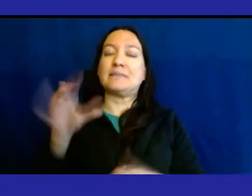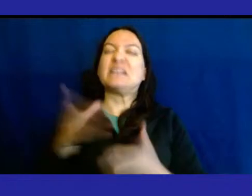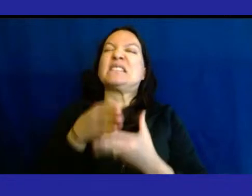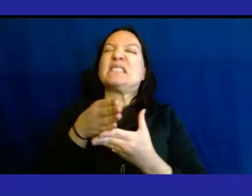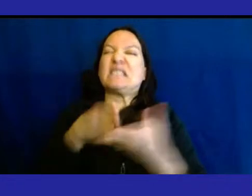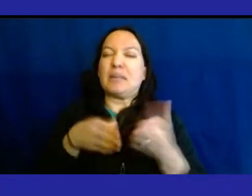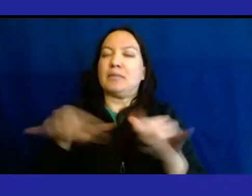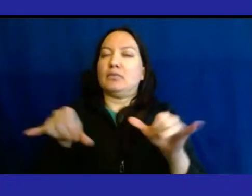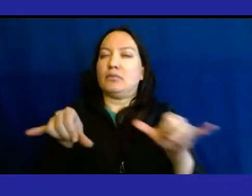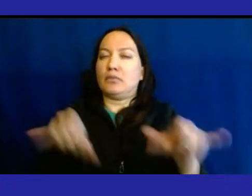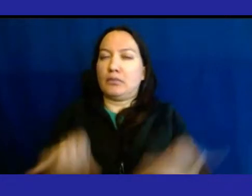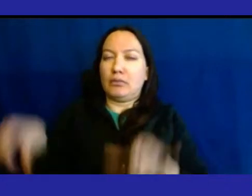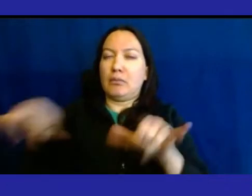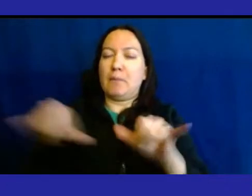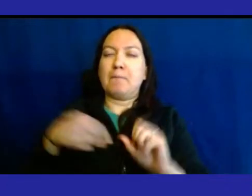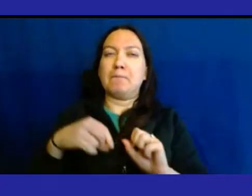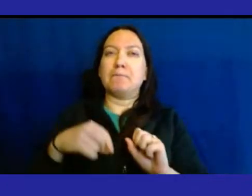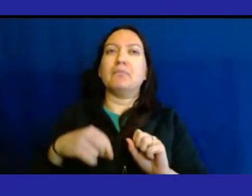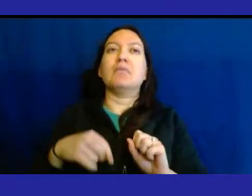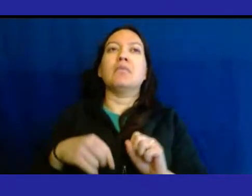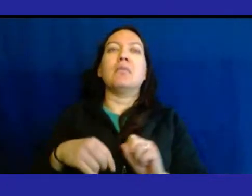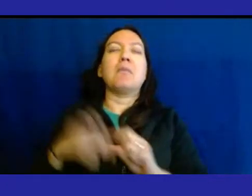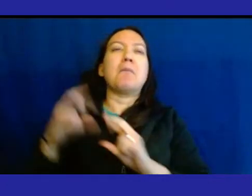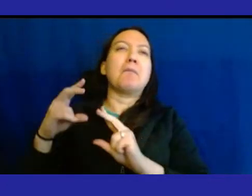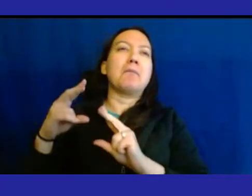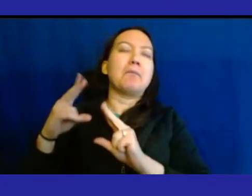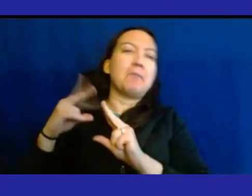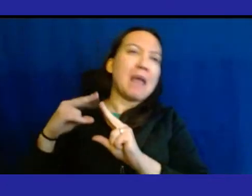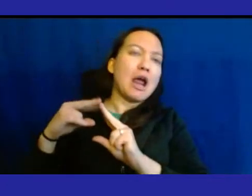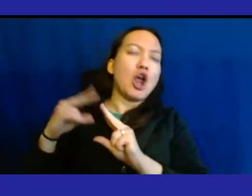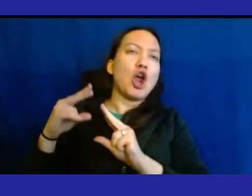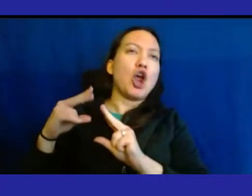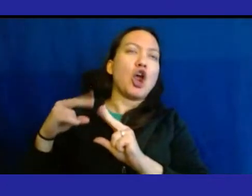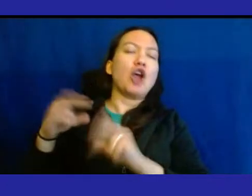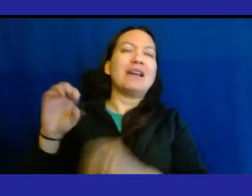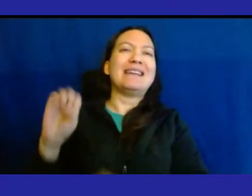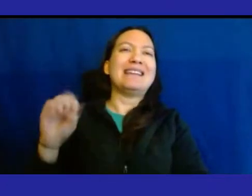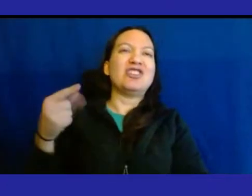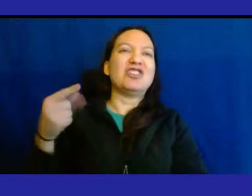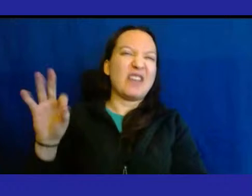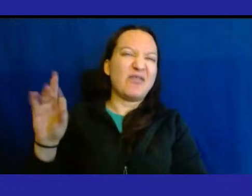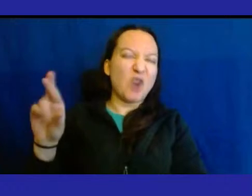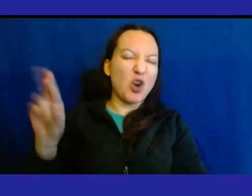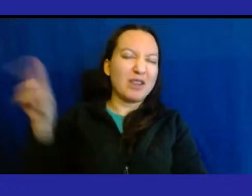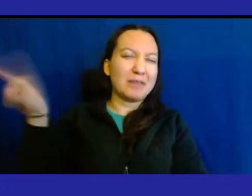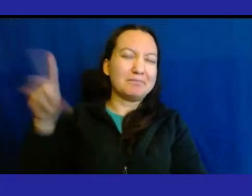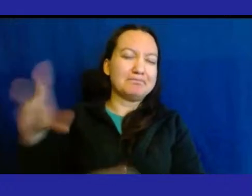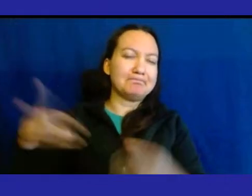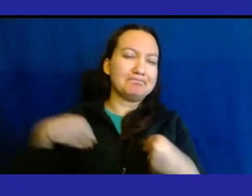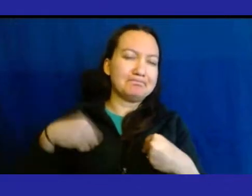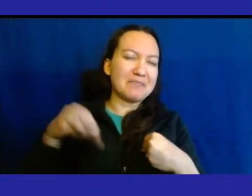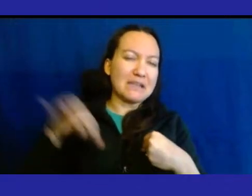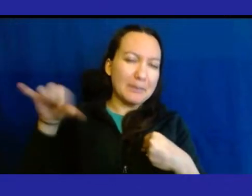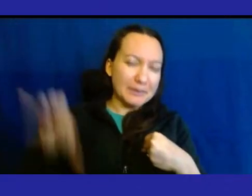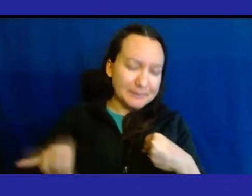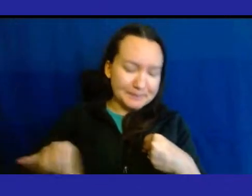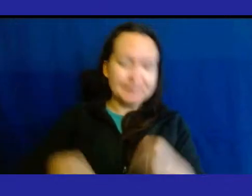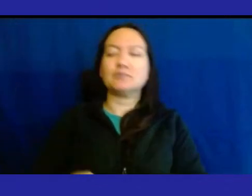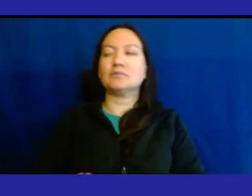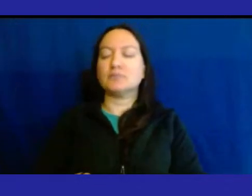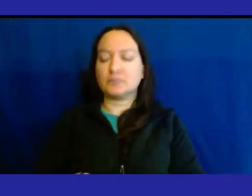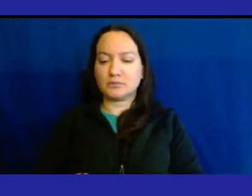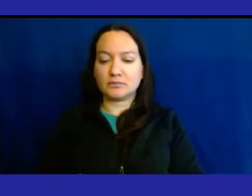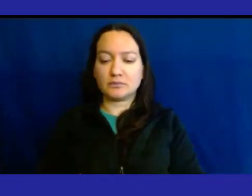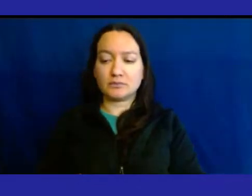sense. Like the payers will accept the EGFR algorithm of the given health system. And so